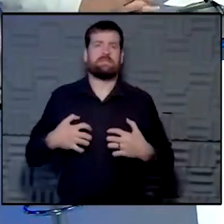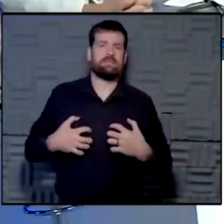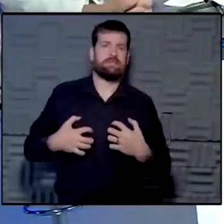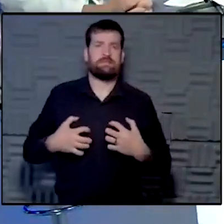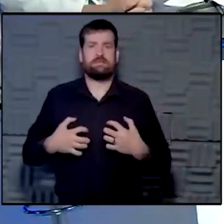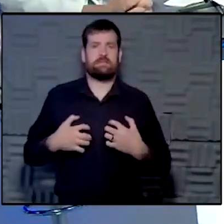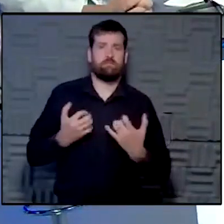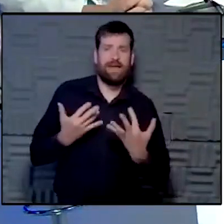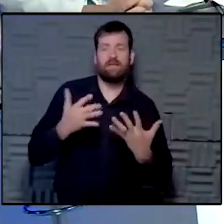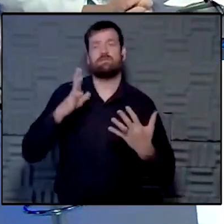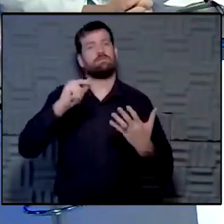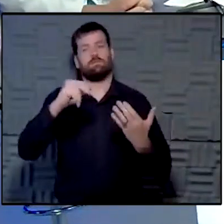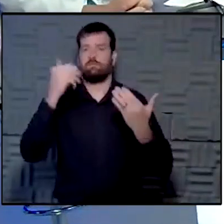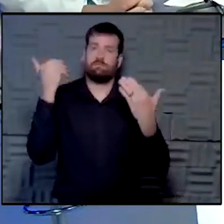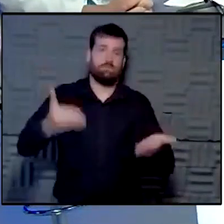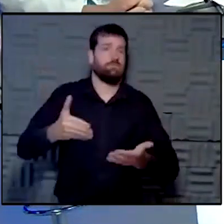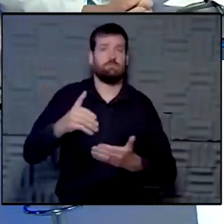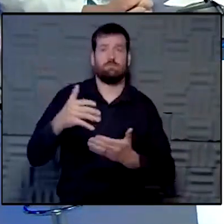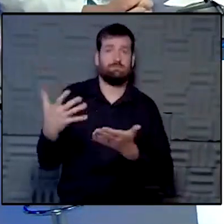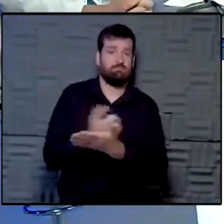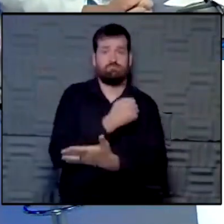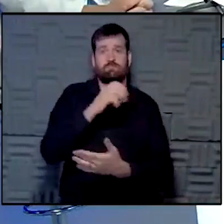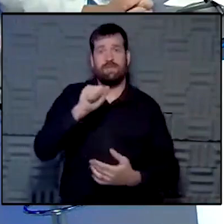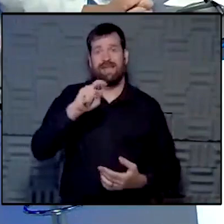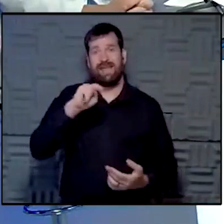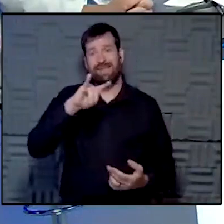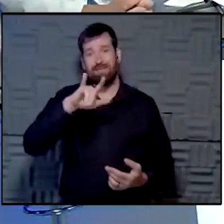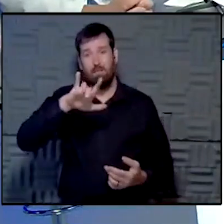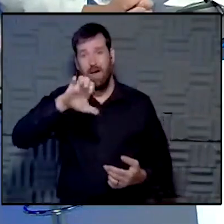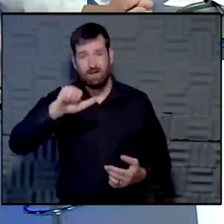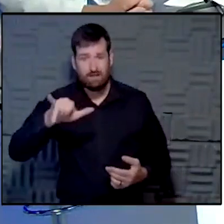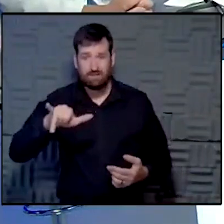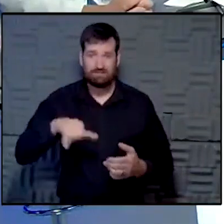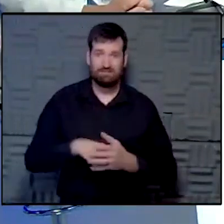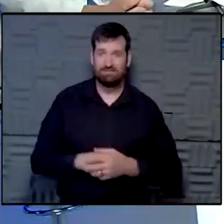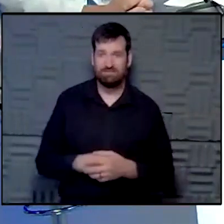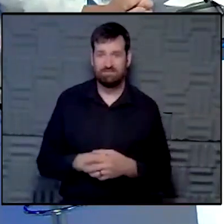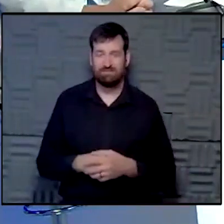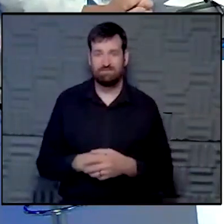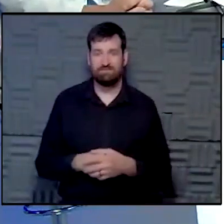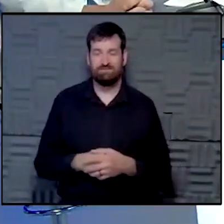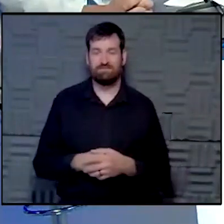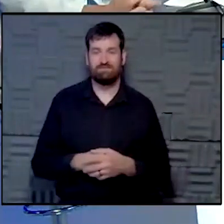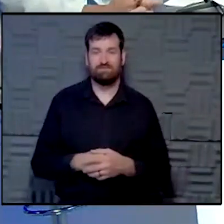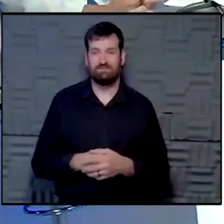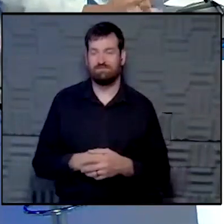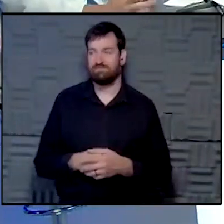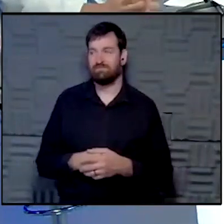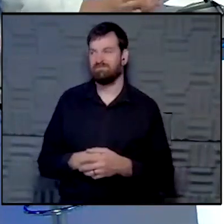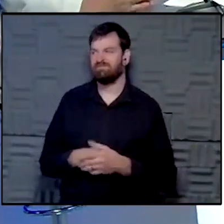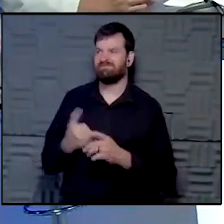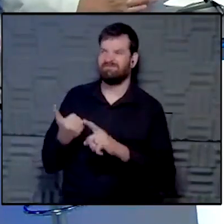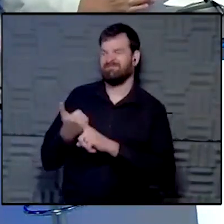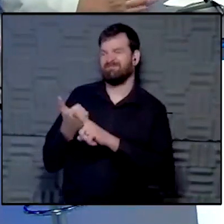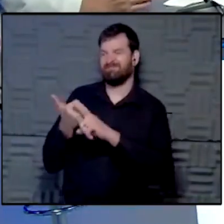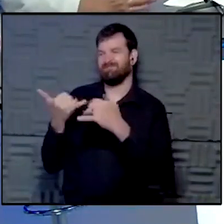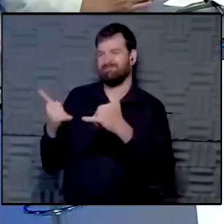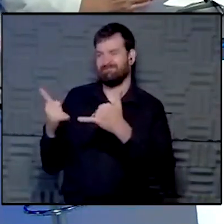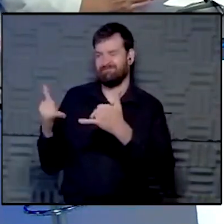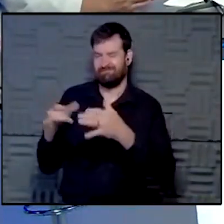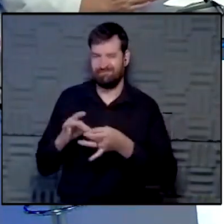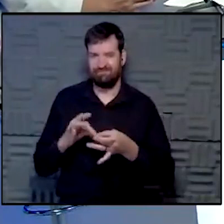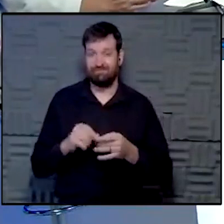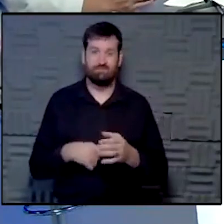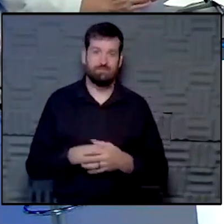please don't wait. Get your antibodies before it's too late. That's right. All right. We're rolling this morning. Watch out. Watch out,